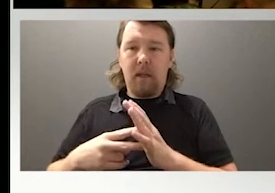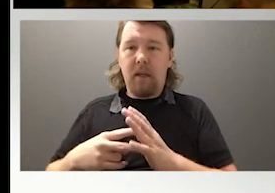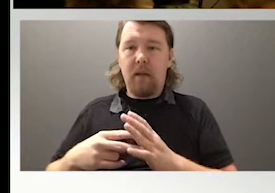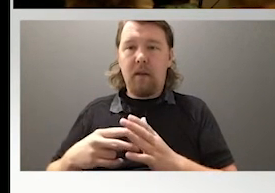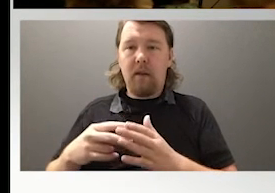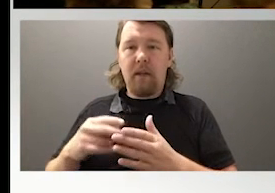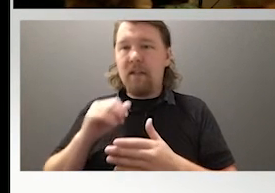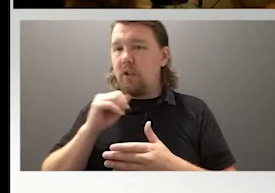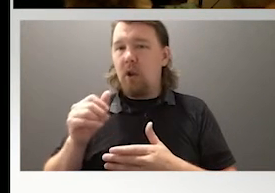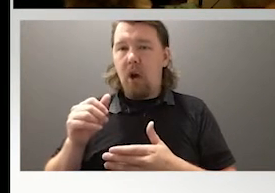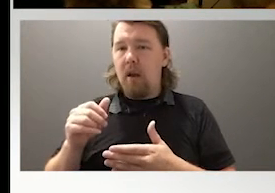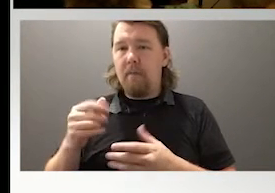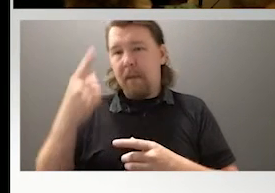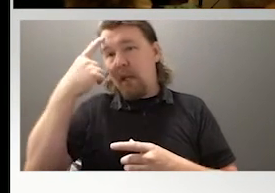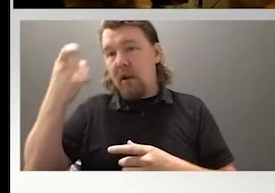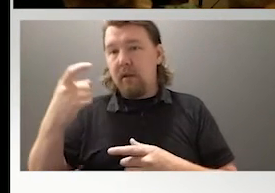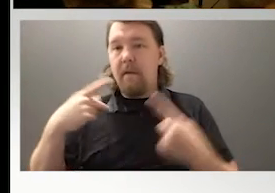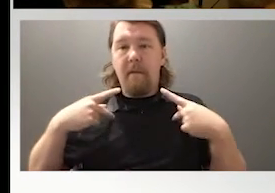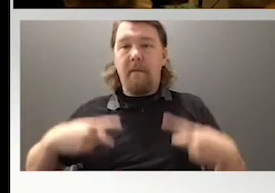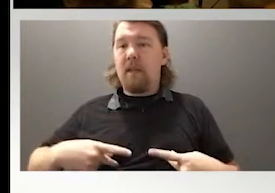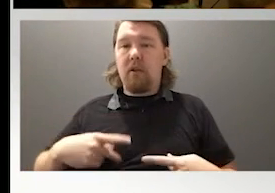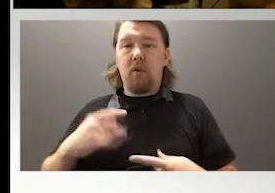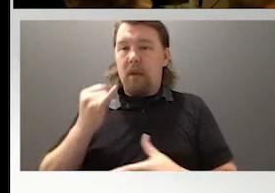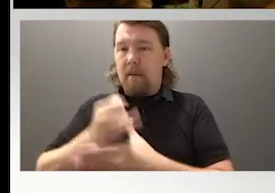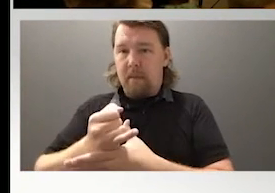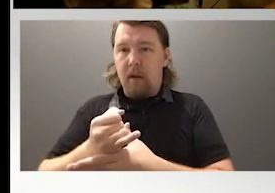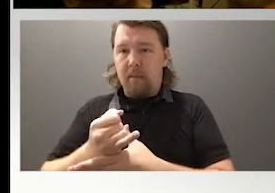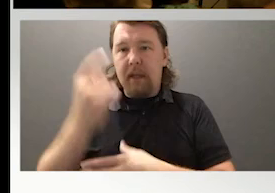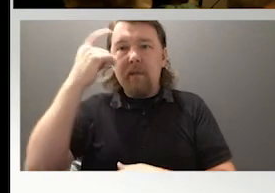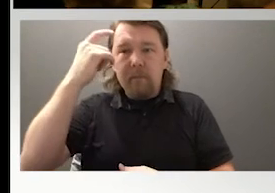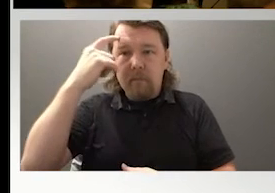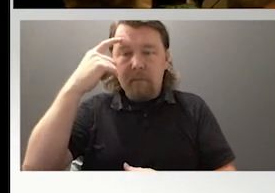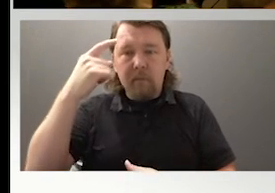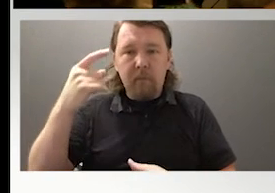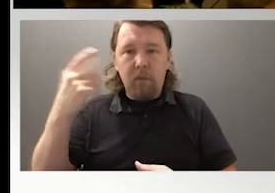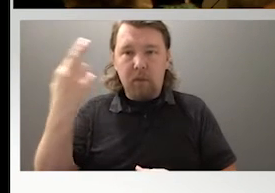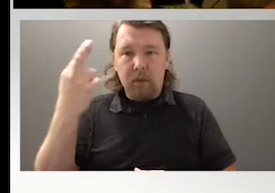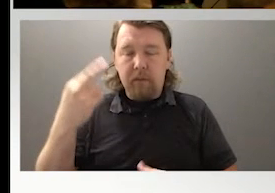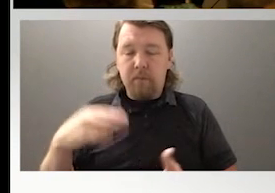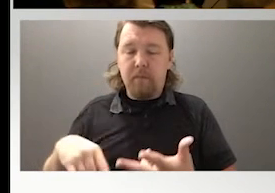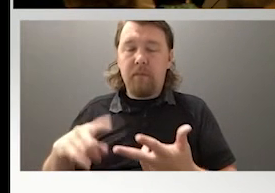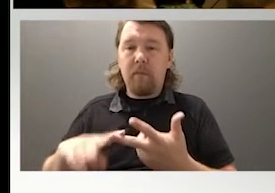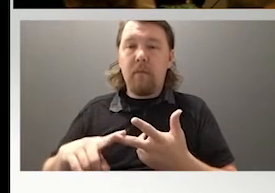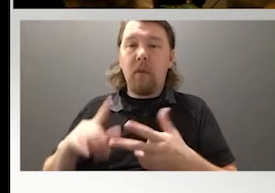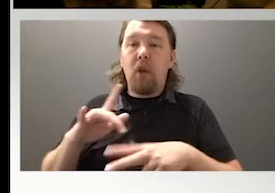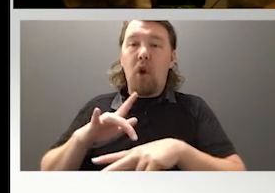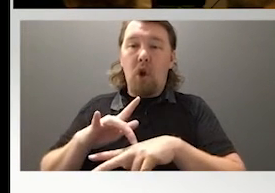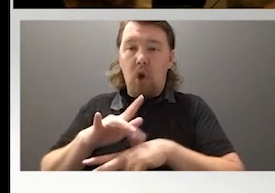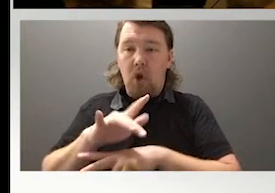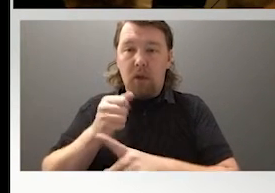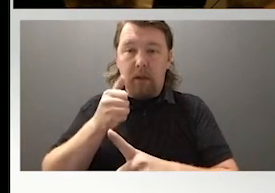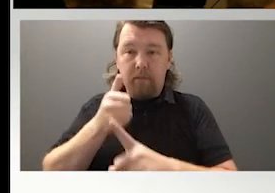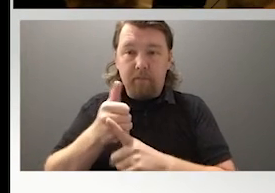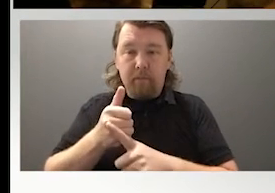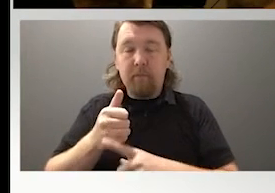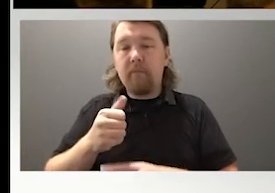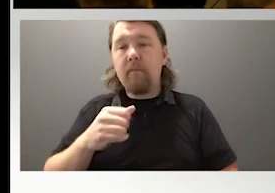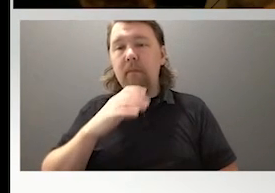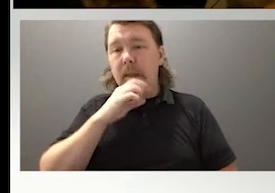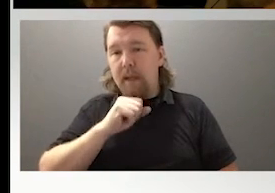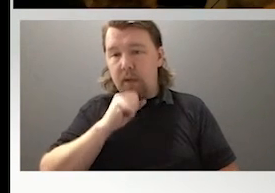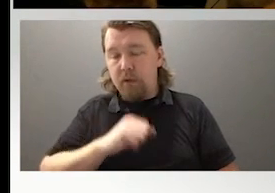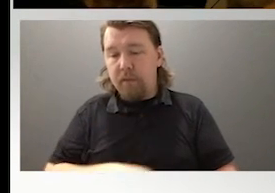the result of physical impairment, a developmental disability with age of onset during infancy or